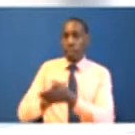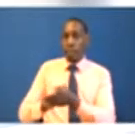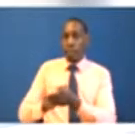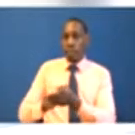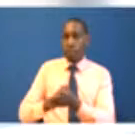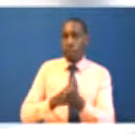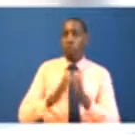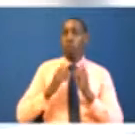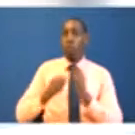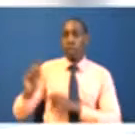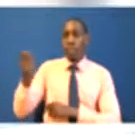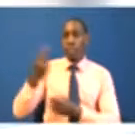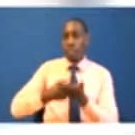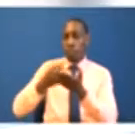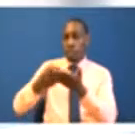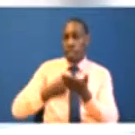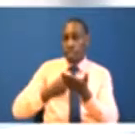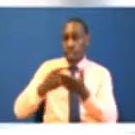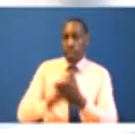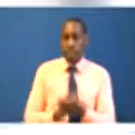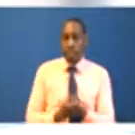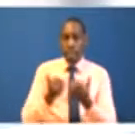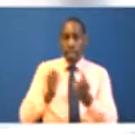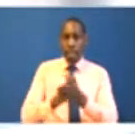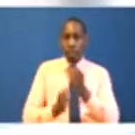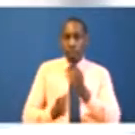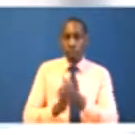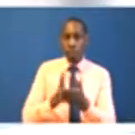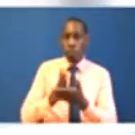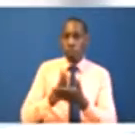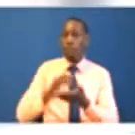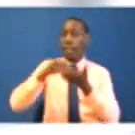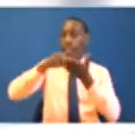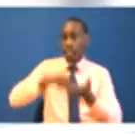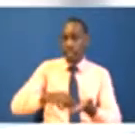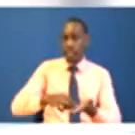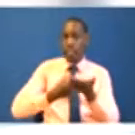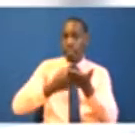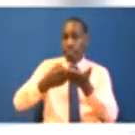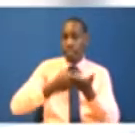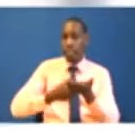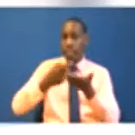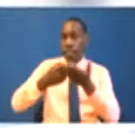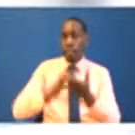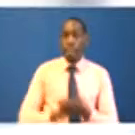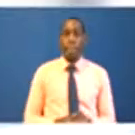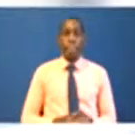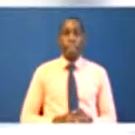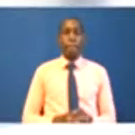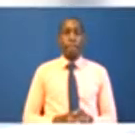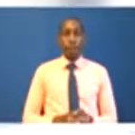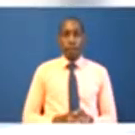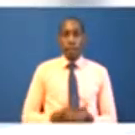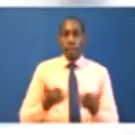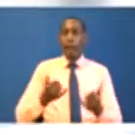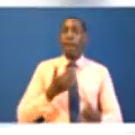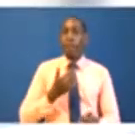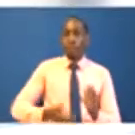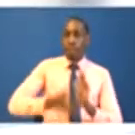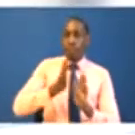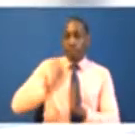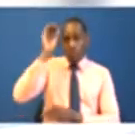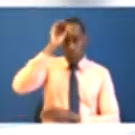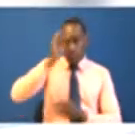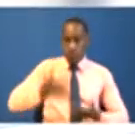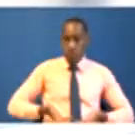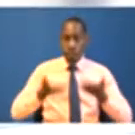you can check the records okay so i put up i put a lot of weight on such a debate now let me just very quickly comment